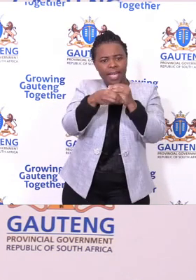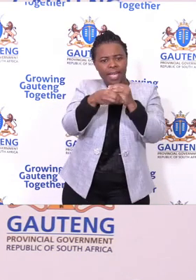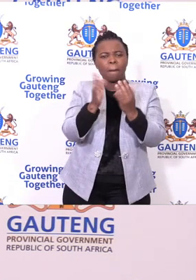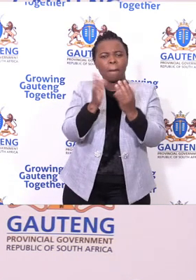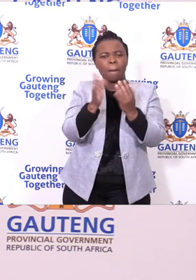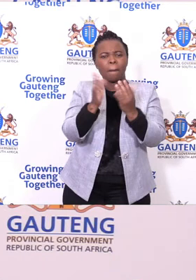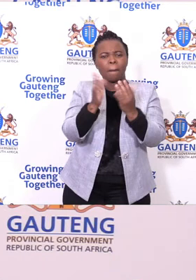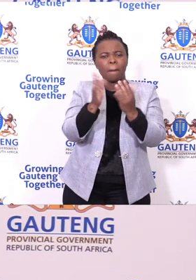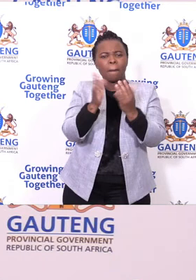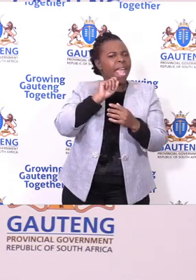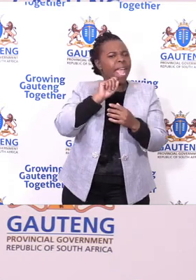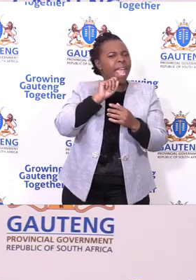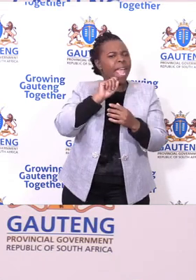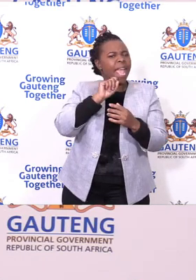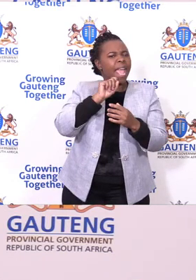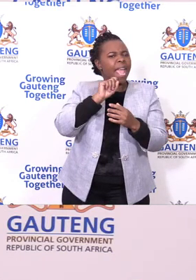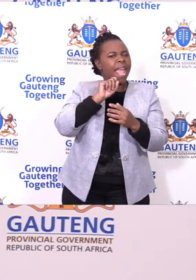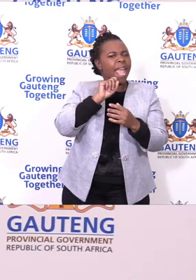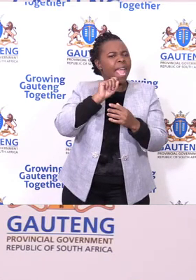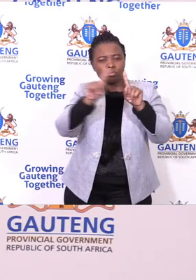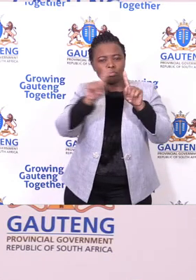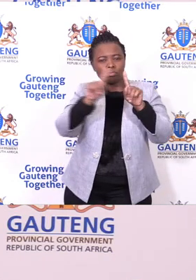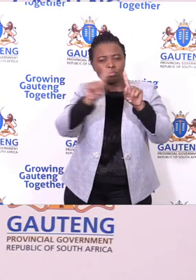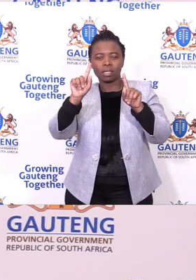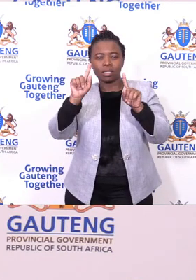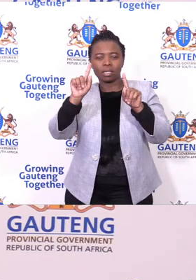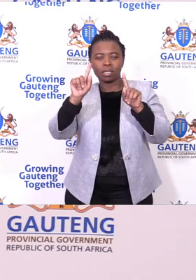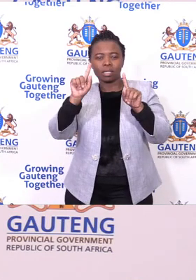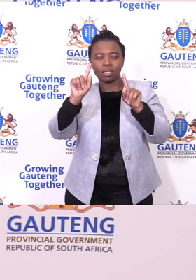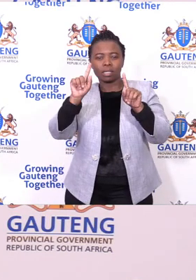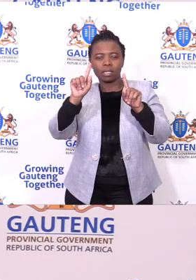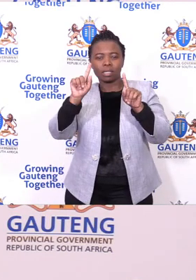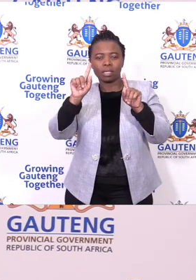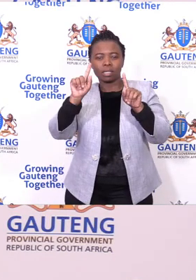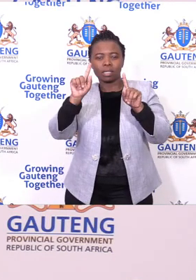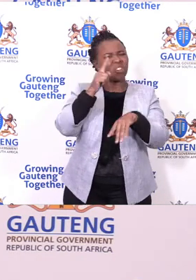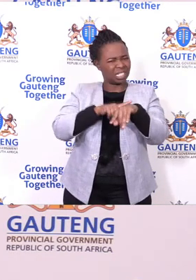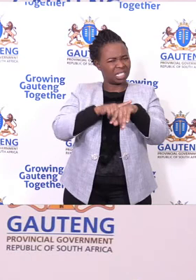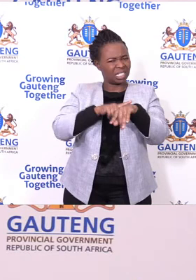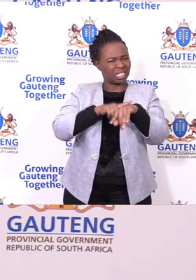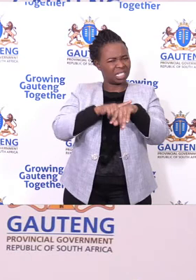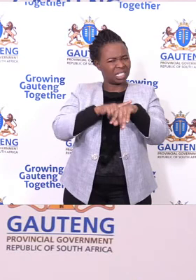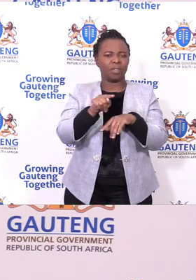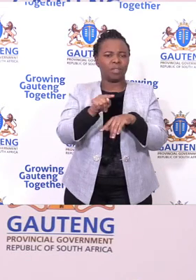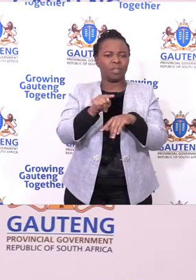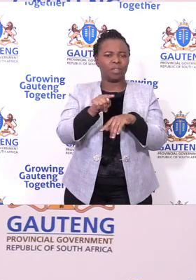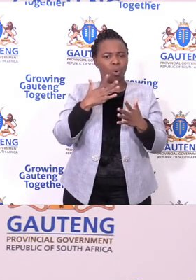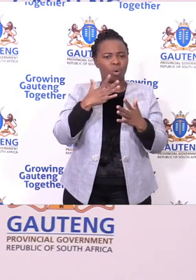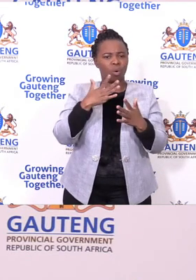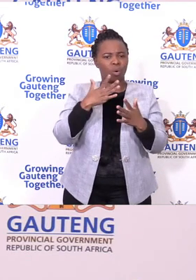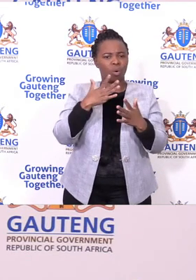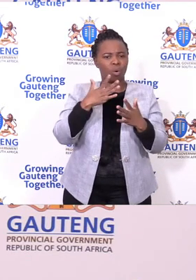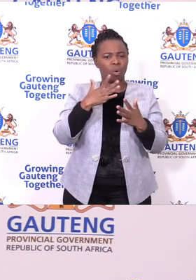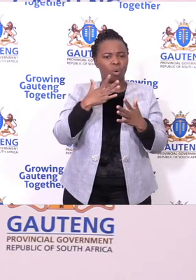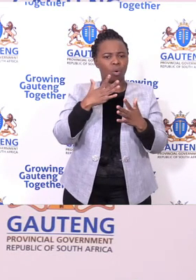ages of 10 and 19 for the first time. So we are also tracking that particular death so